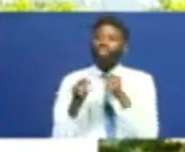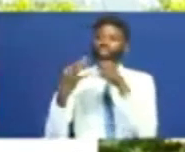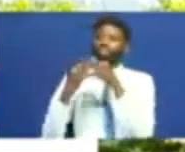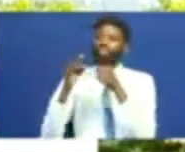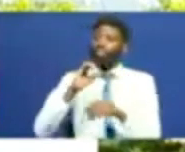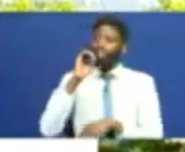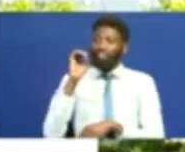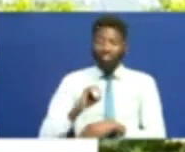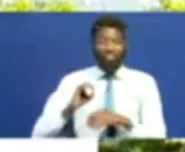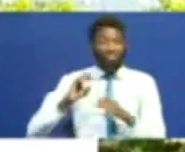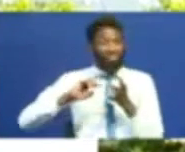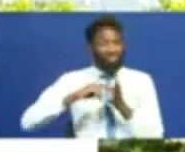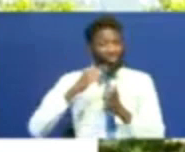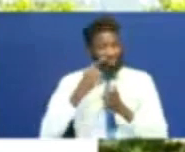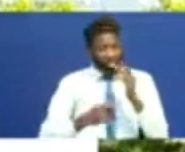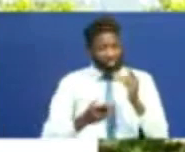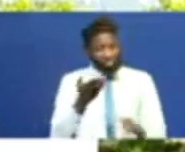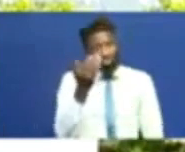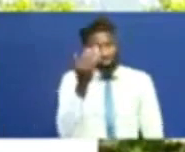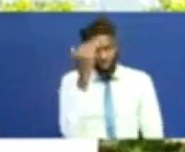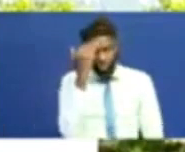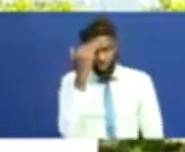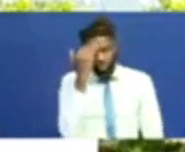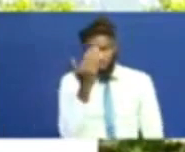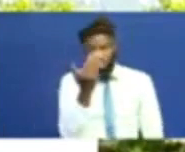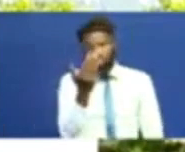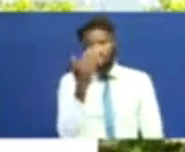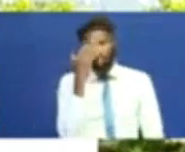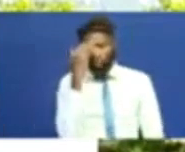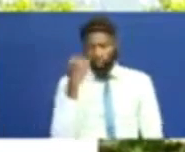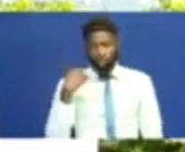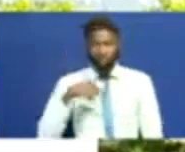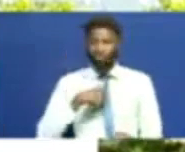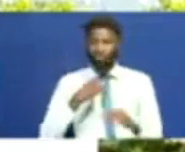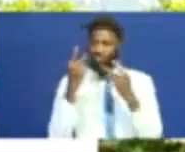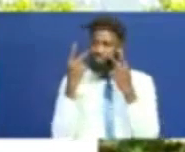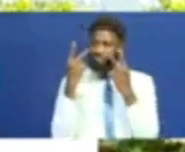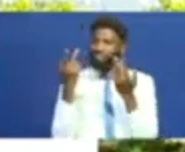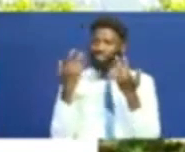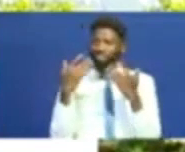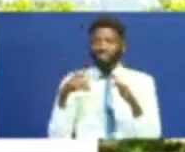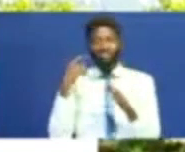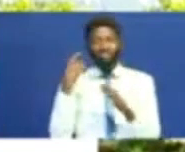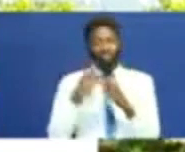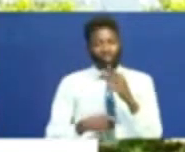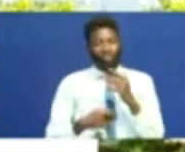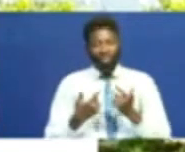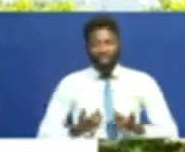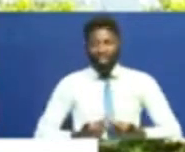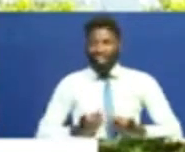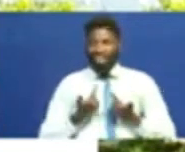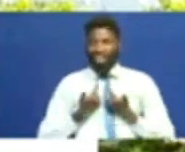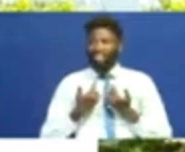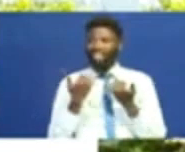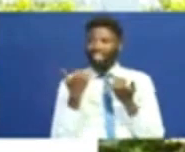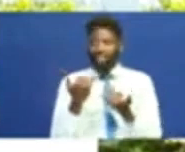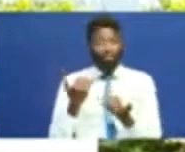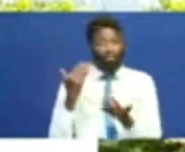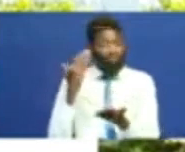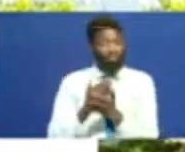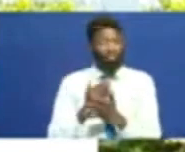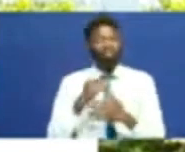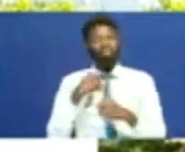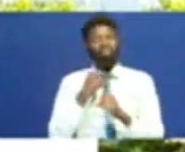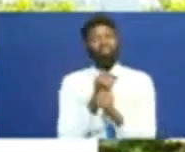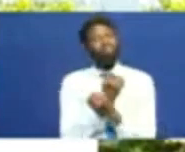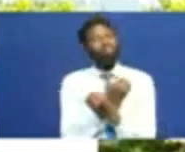what that means in the coming year, given that we have seen the high cost of living has truly seen many Kenyans